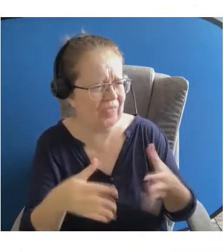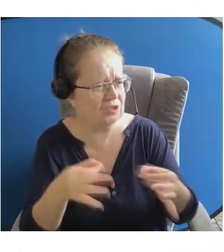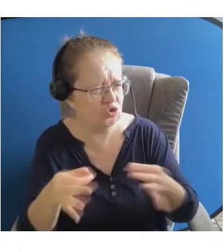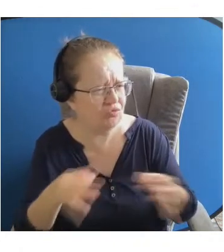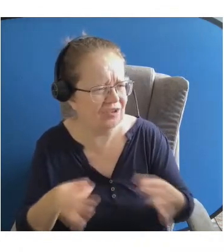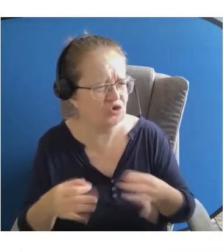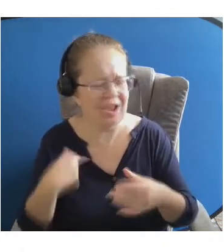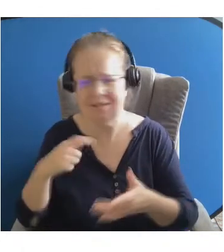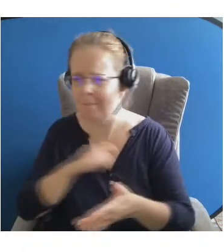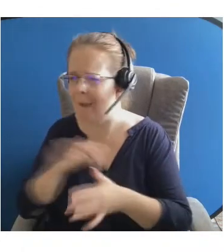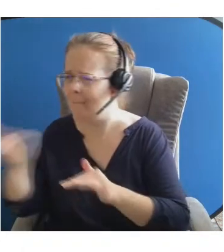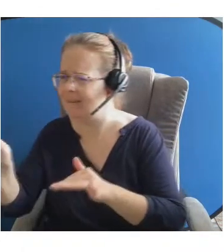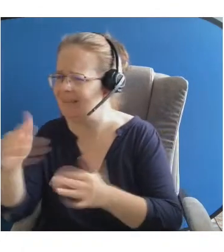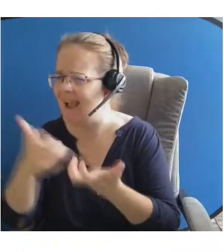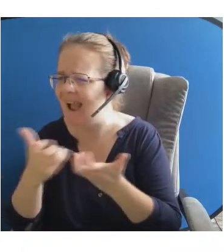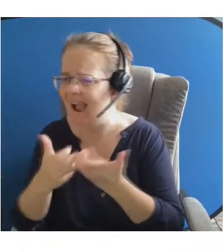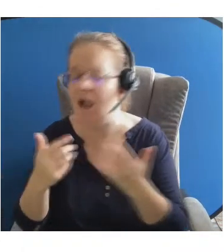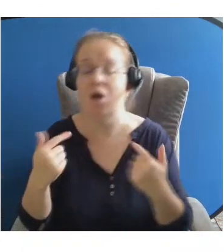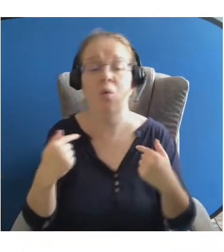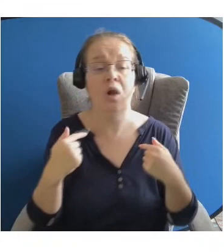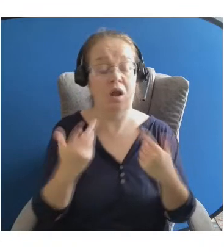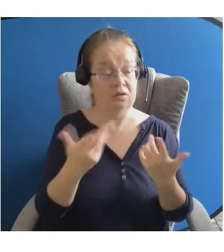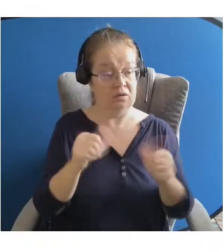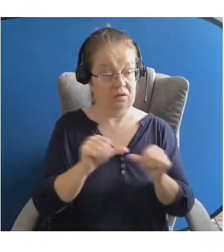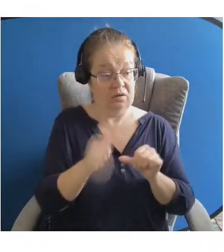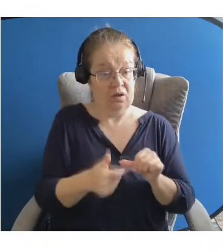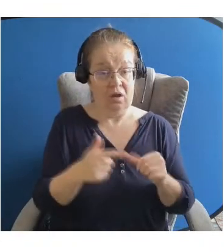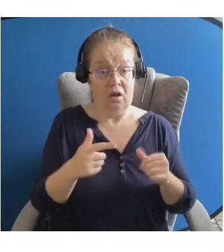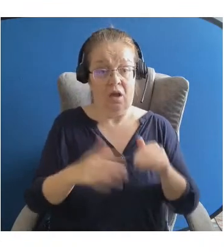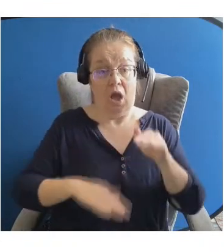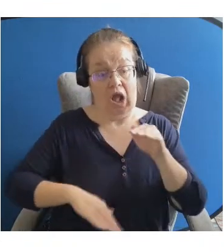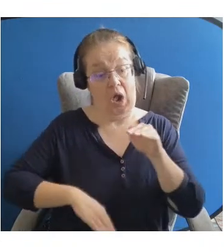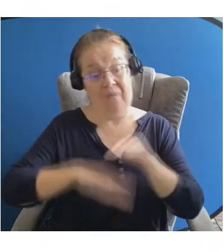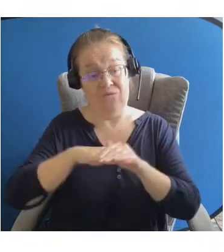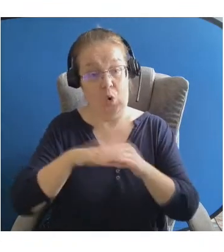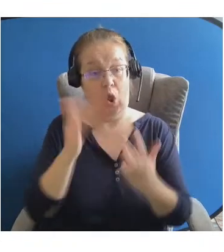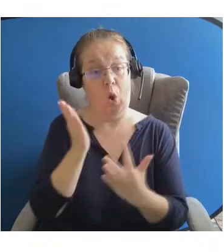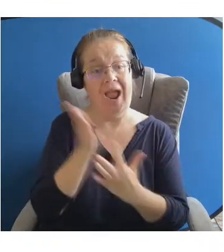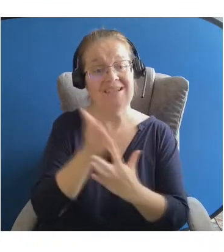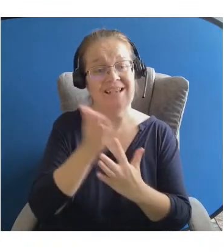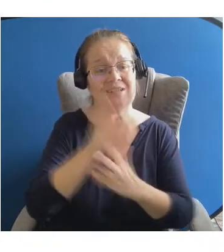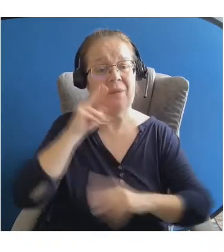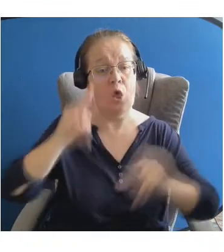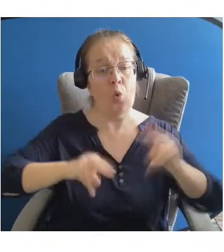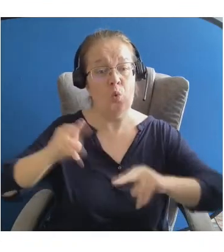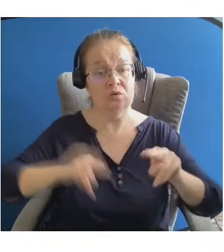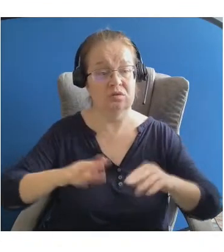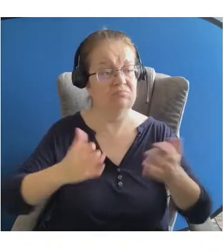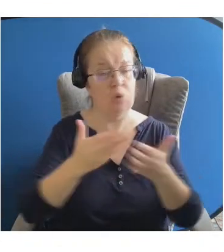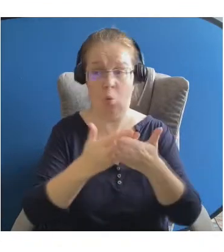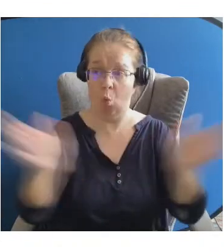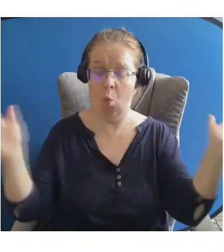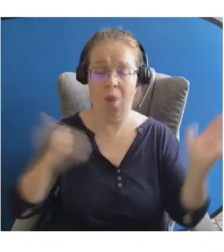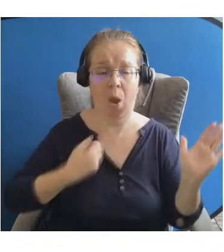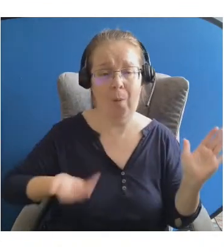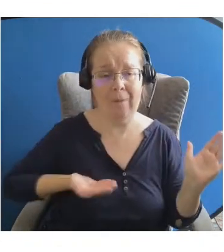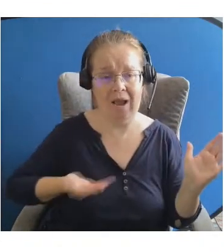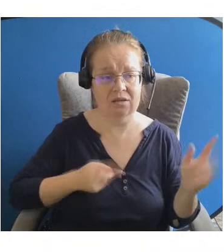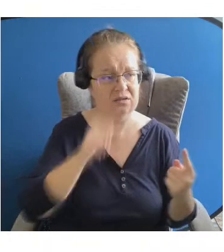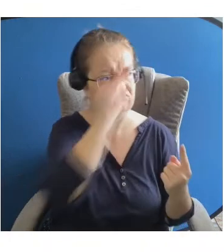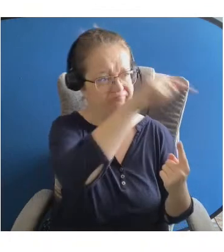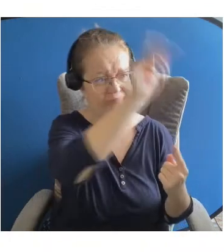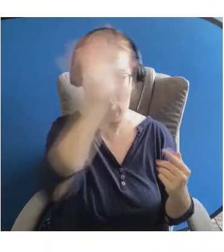some of the things that has led to us doing is a full accessibility audit across our business and all of those different